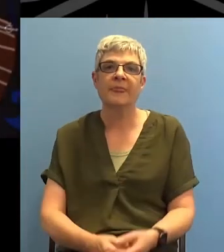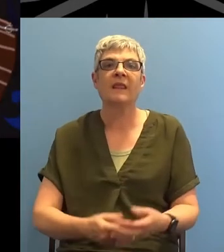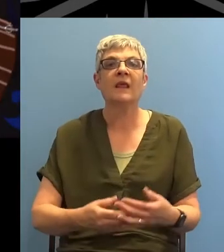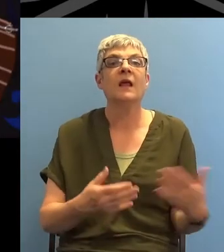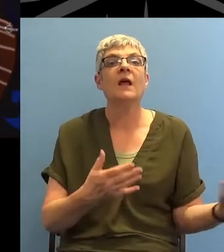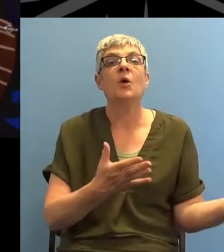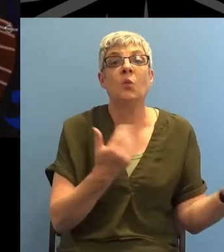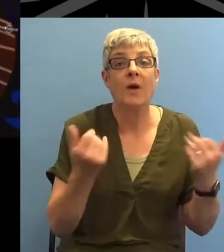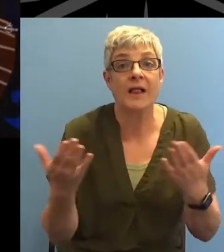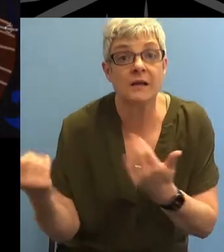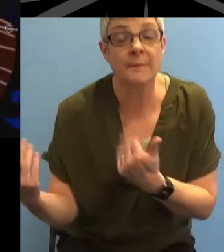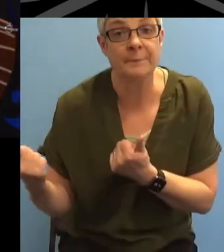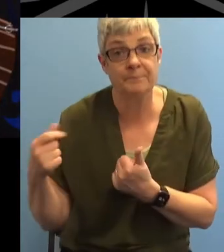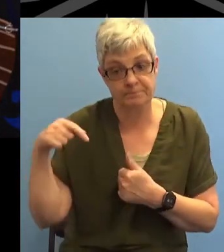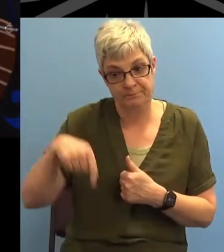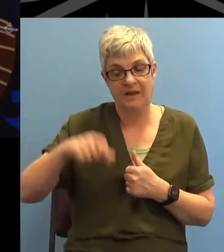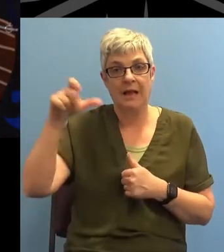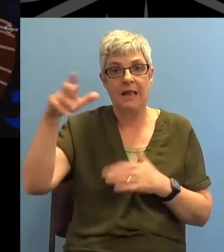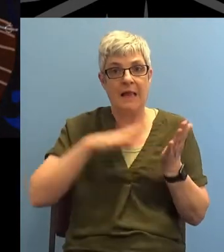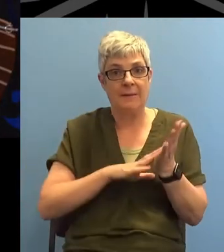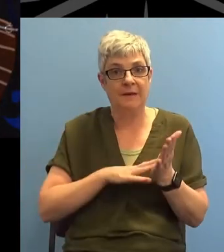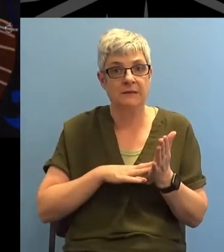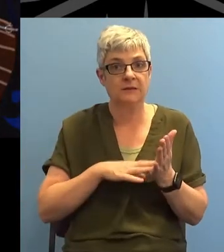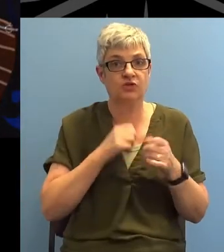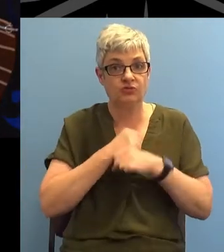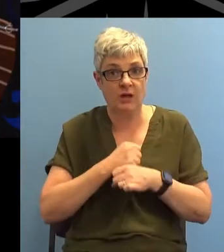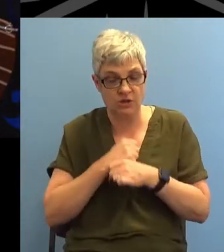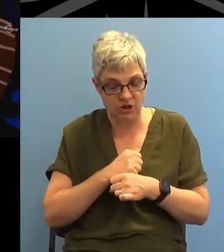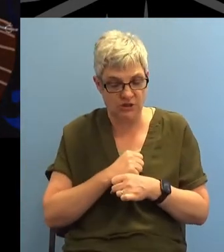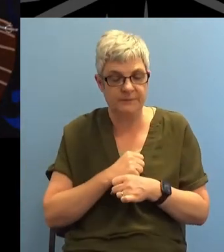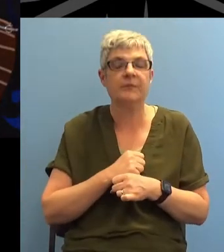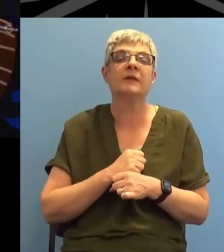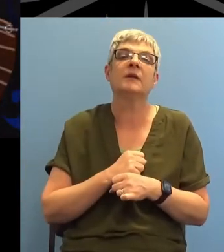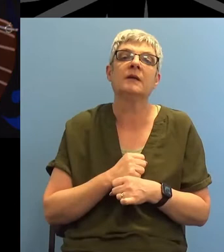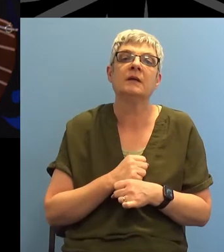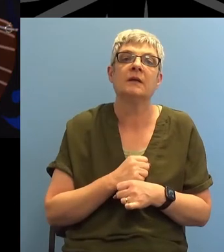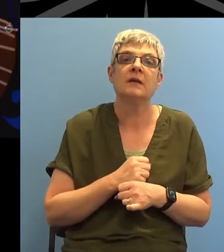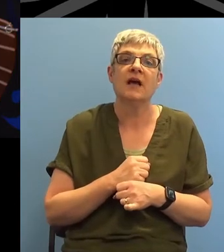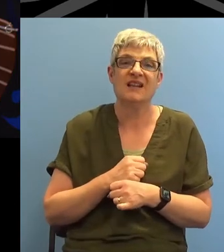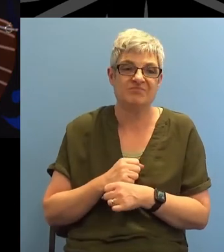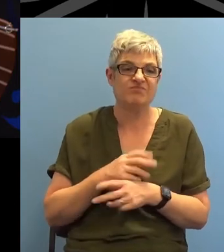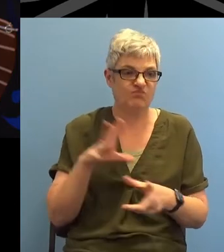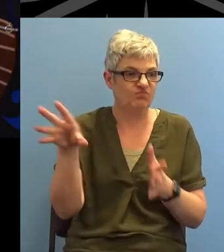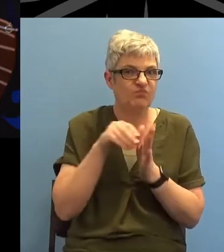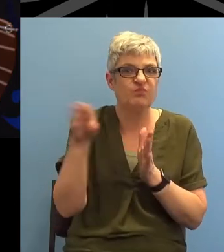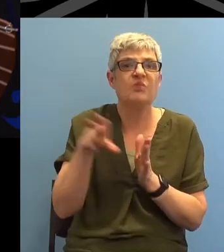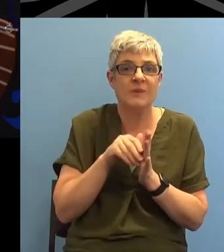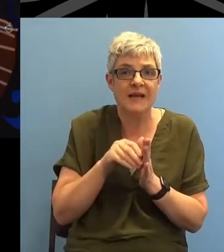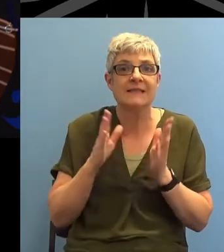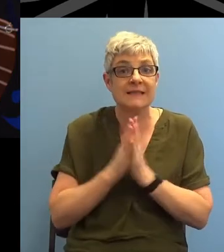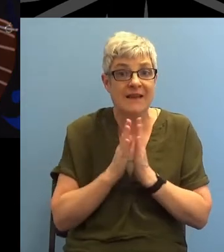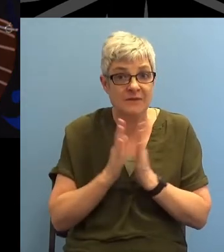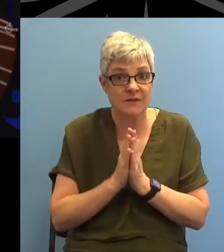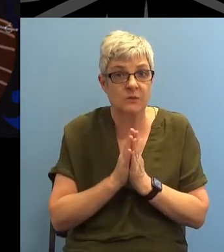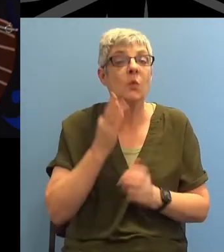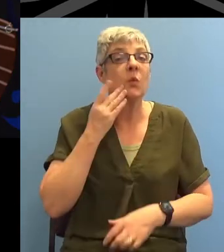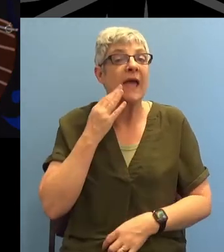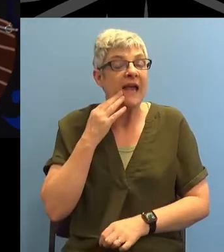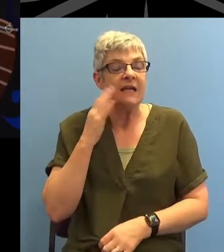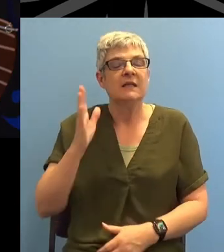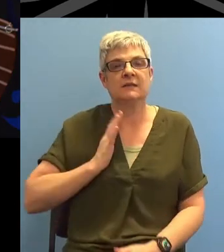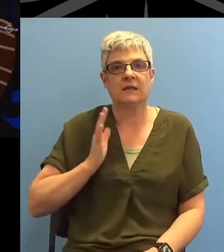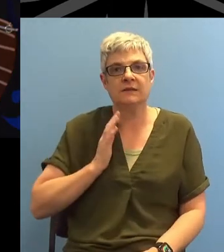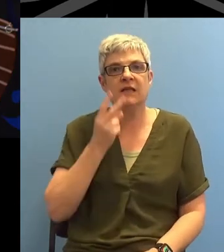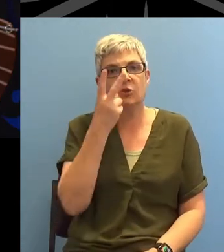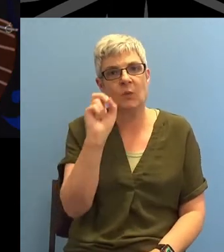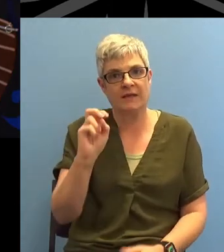Welcome to Claremont Parish Church and to our recorded service for the Sunday the 20th